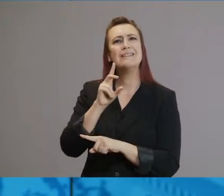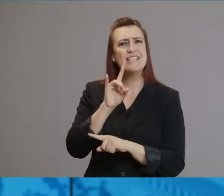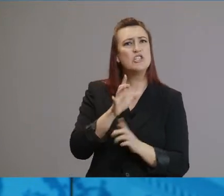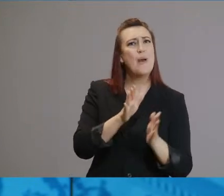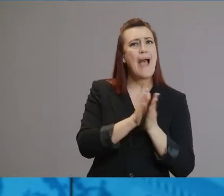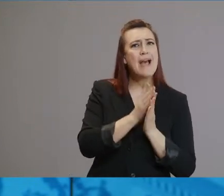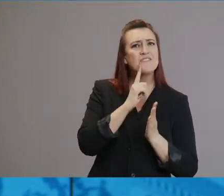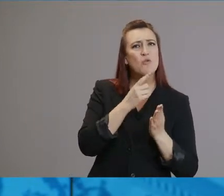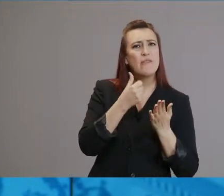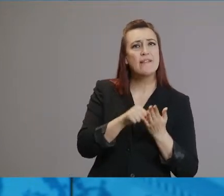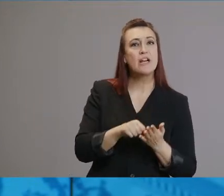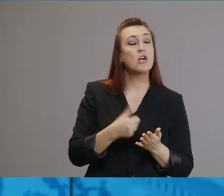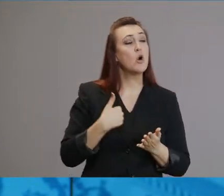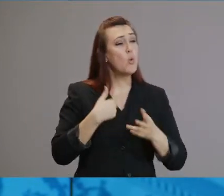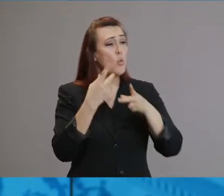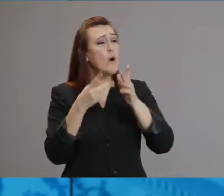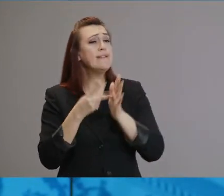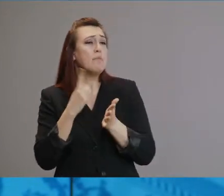We've got the facts straight.